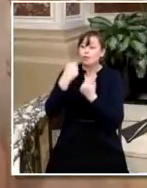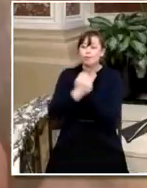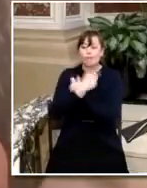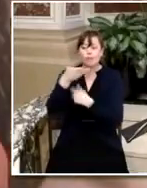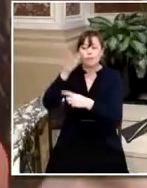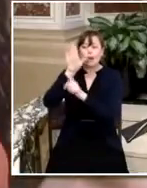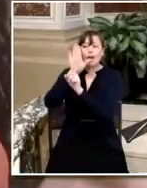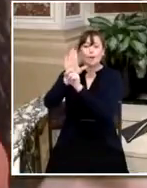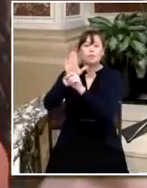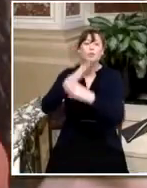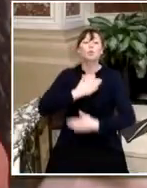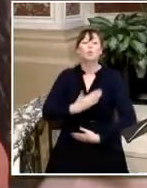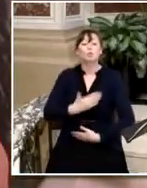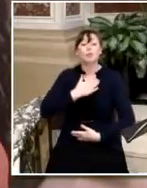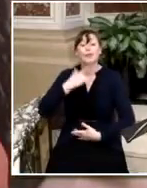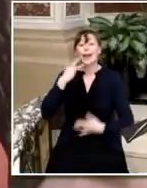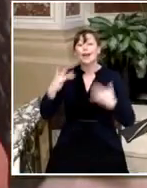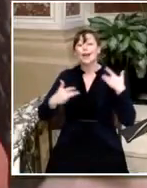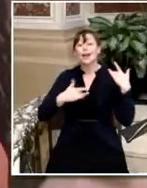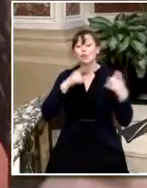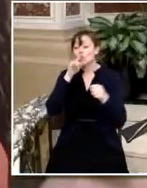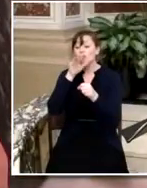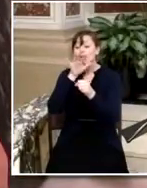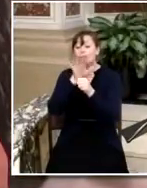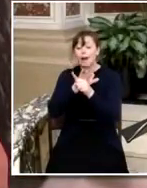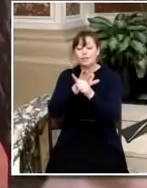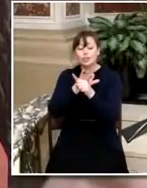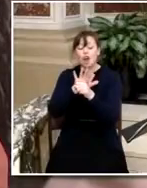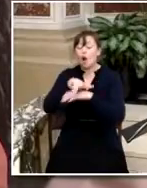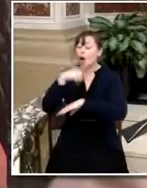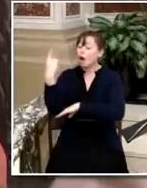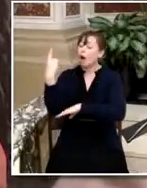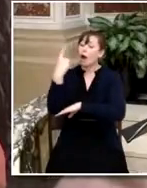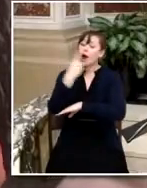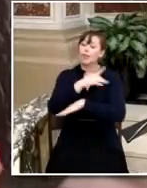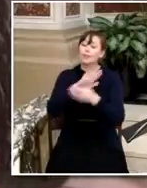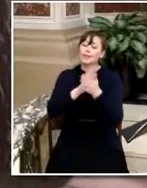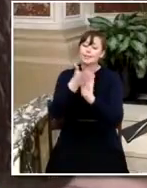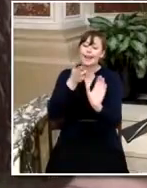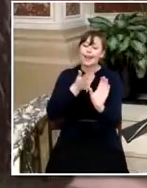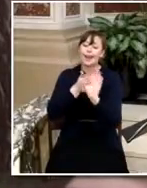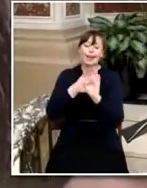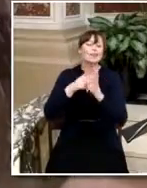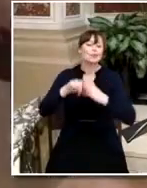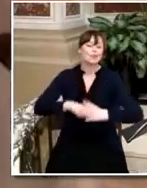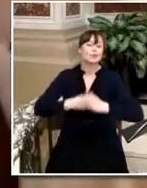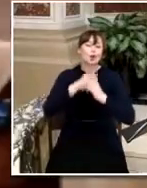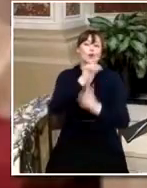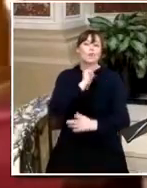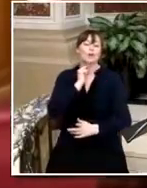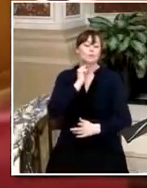you willingly and joyfully pledged on the day of your priestly ordination?